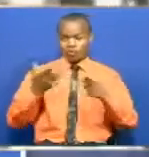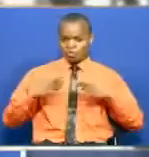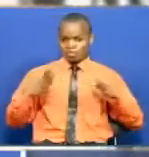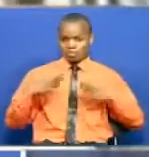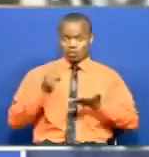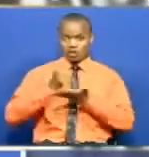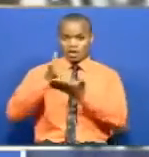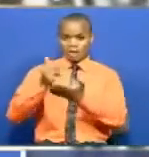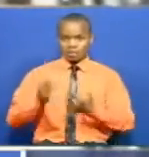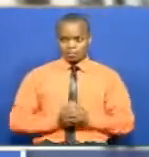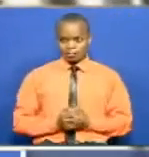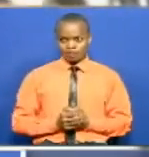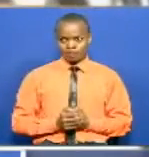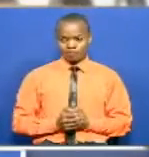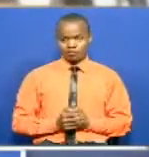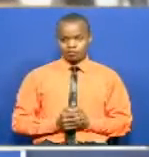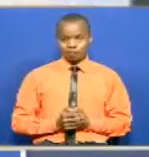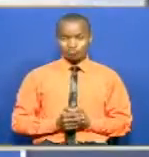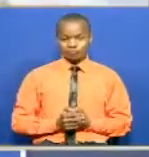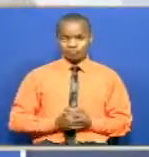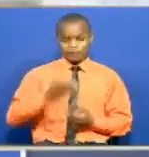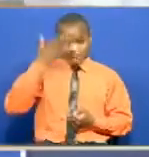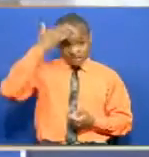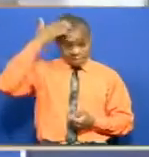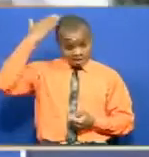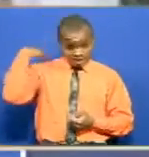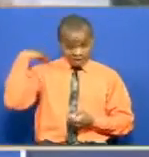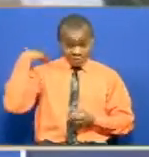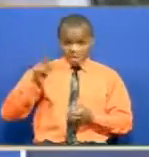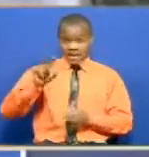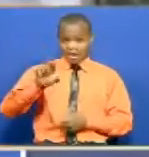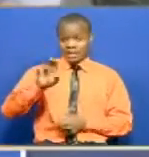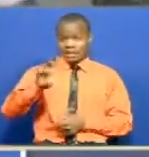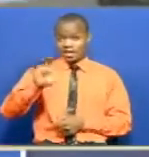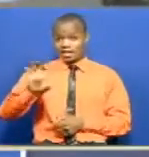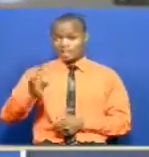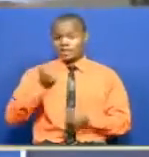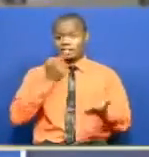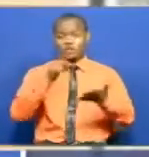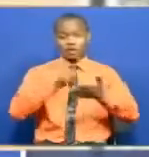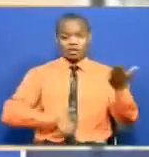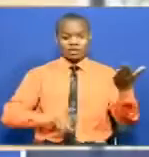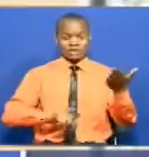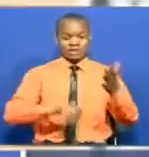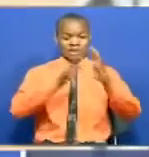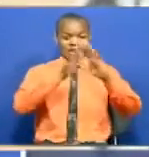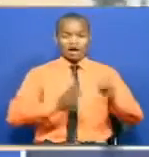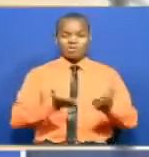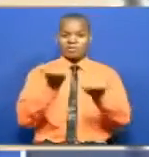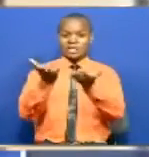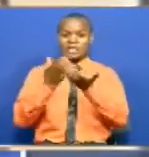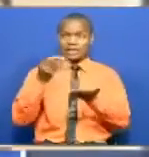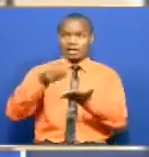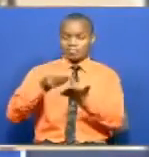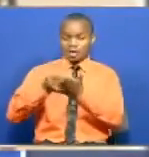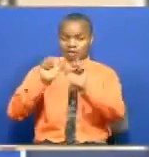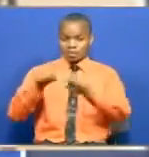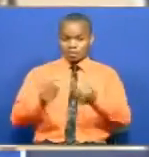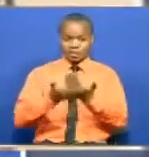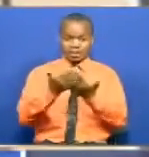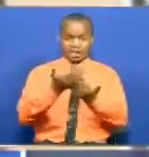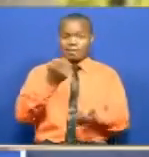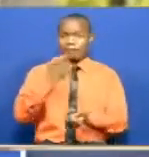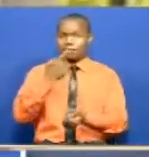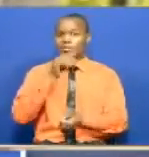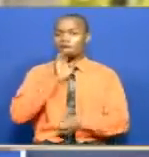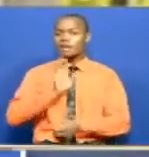afloat. According to Sister Grace, the home is in dire need of financial assistance to cater to medications of the elderly